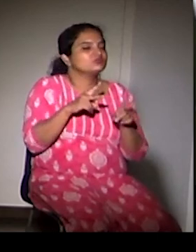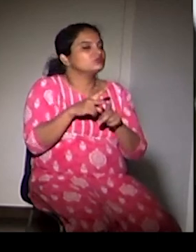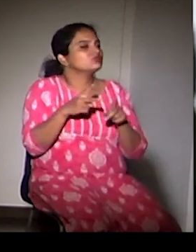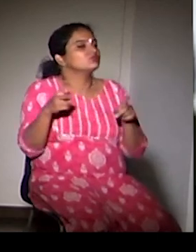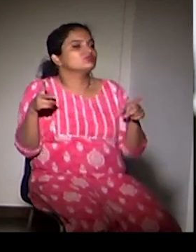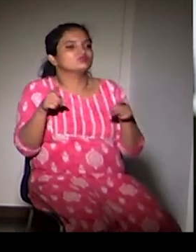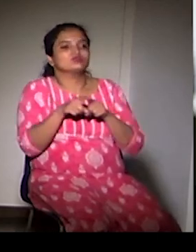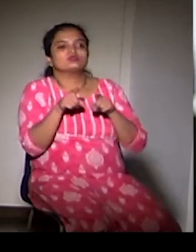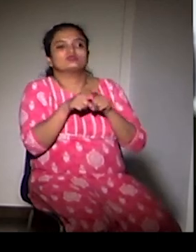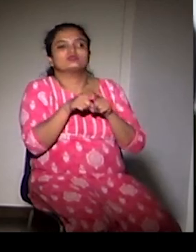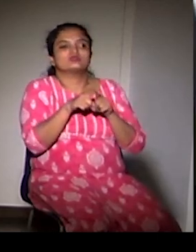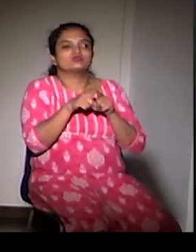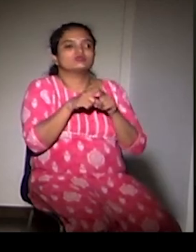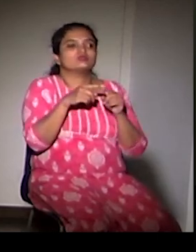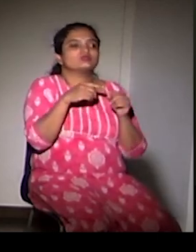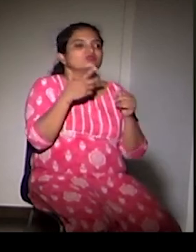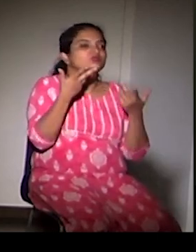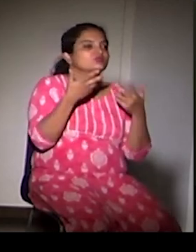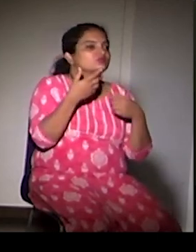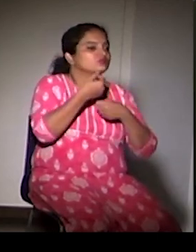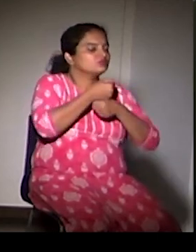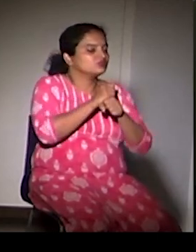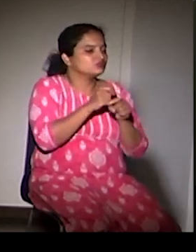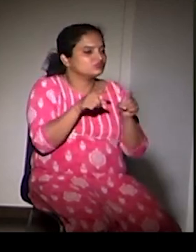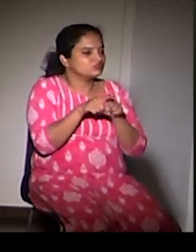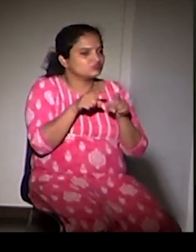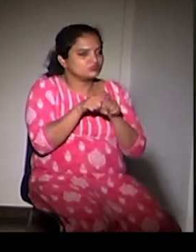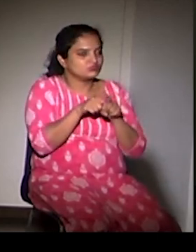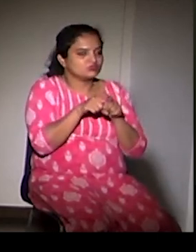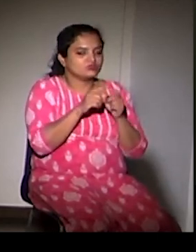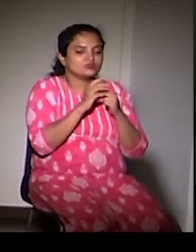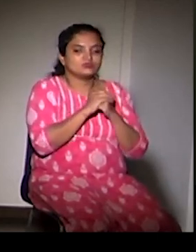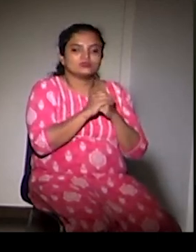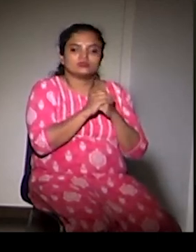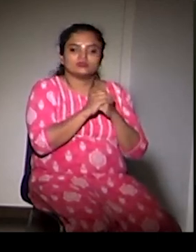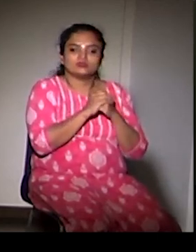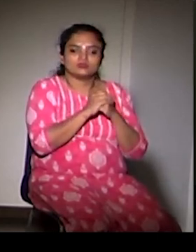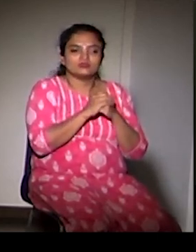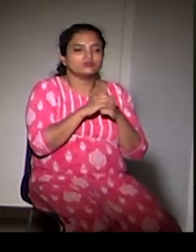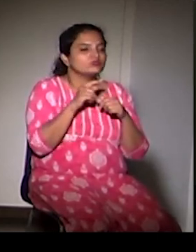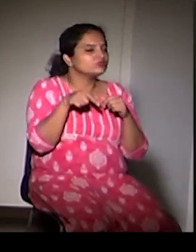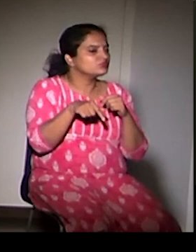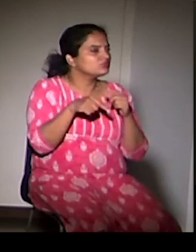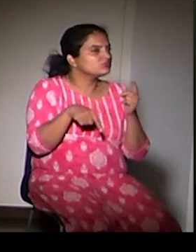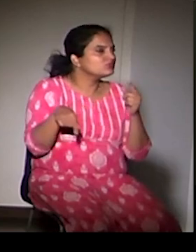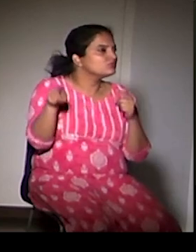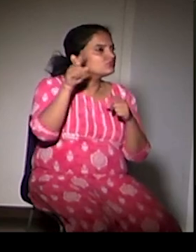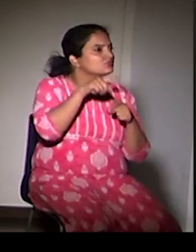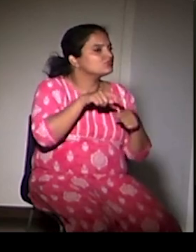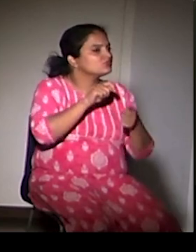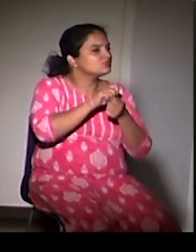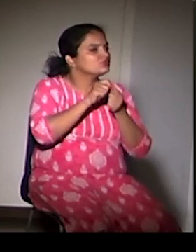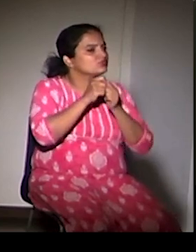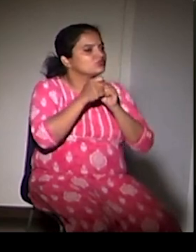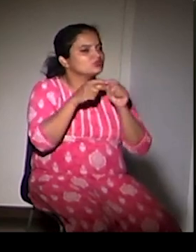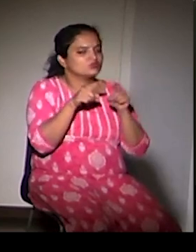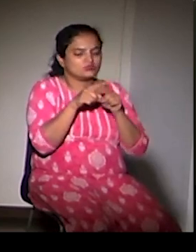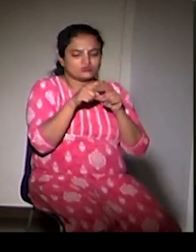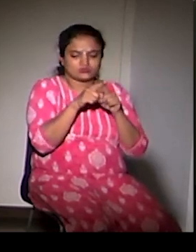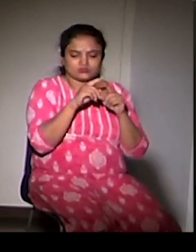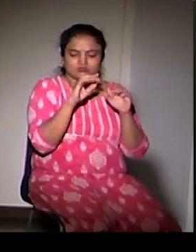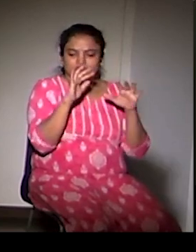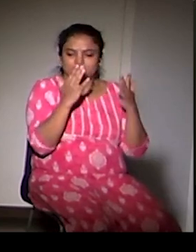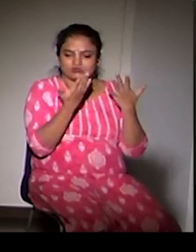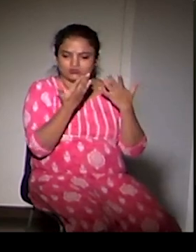of glazed ceramics from the subcontinent, all the different architectural contexts,